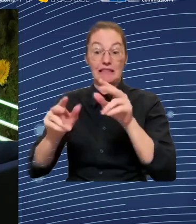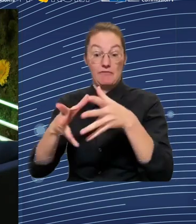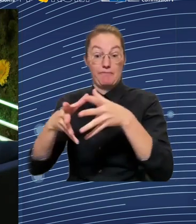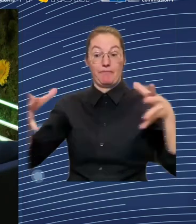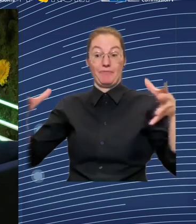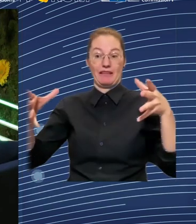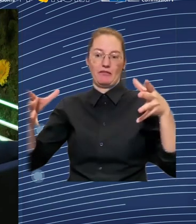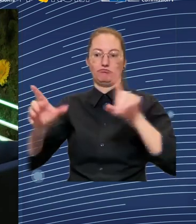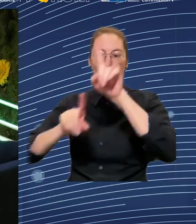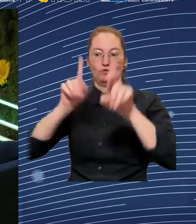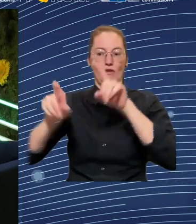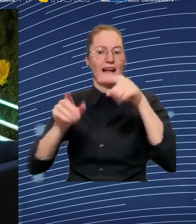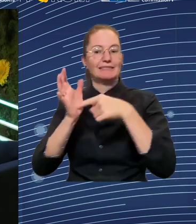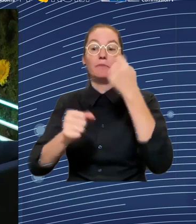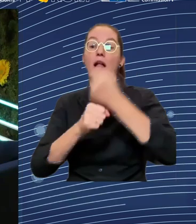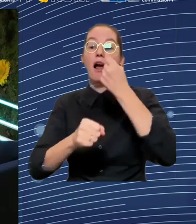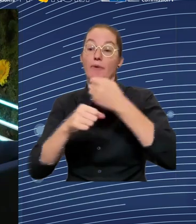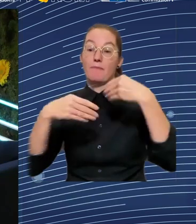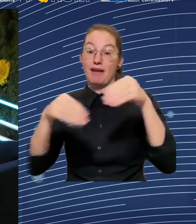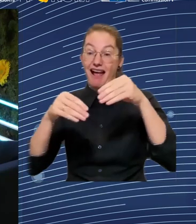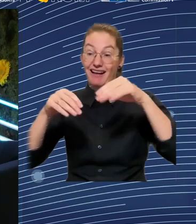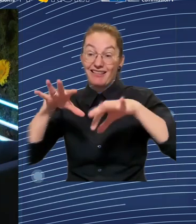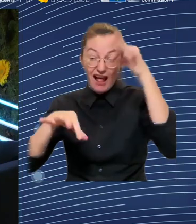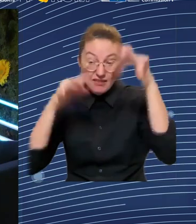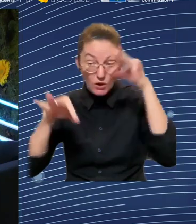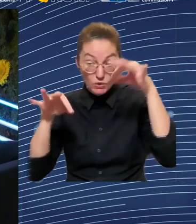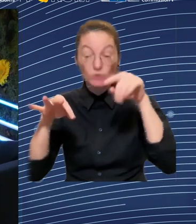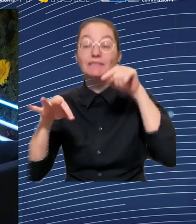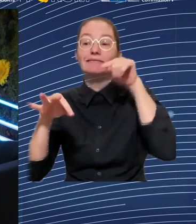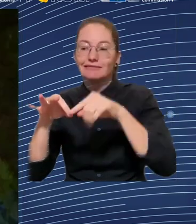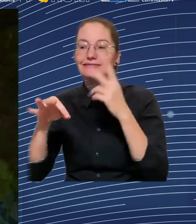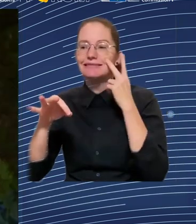cetera. Not all of them. For example,